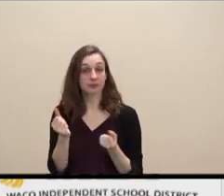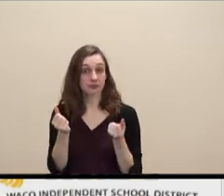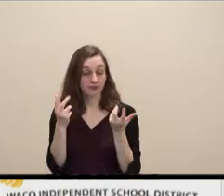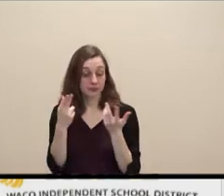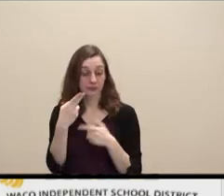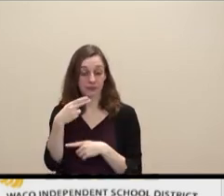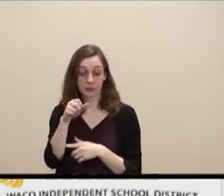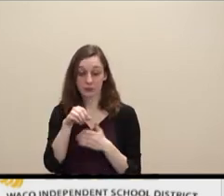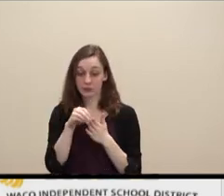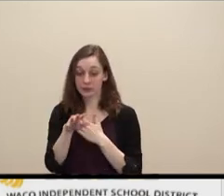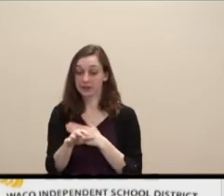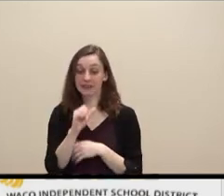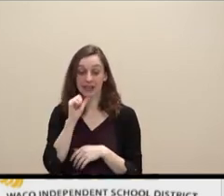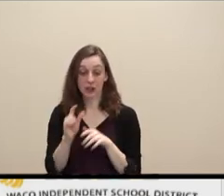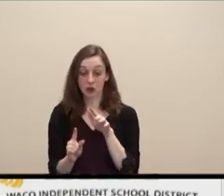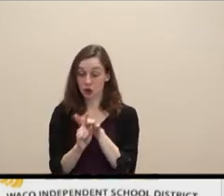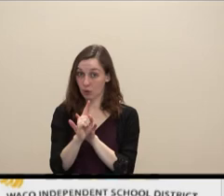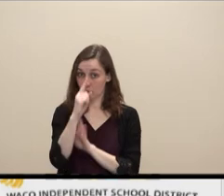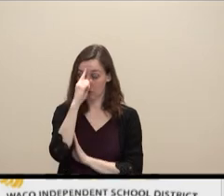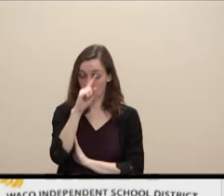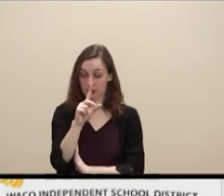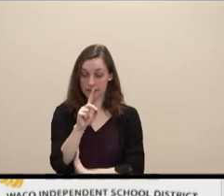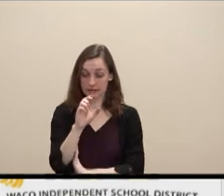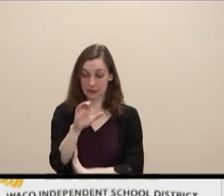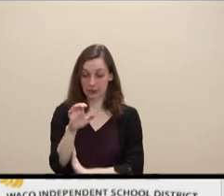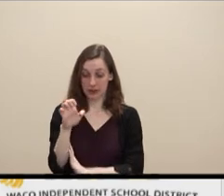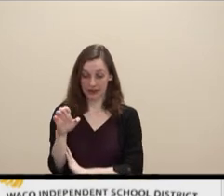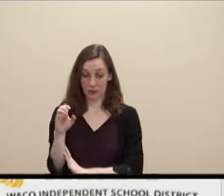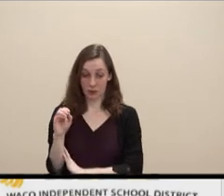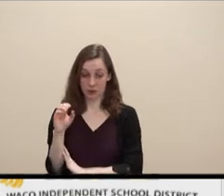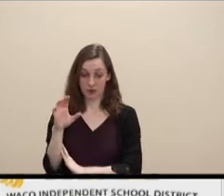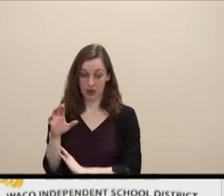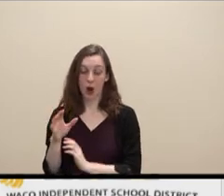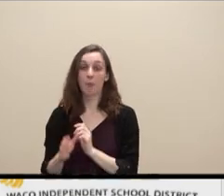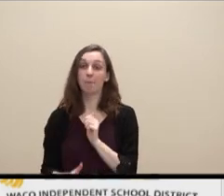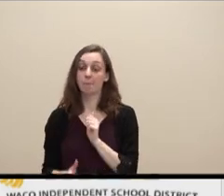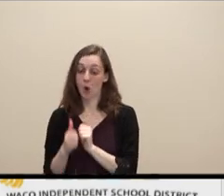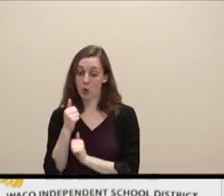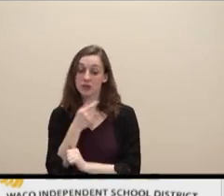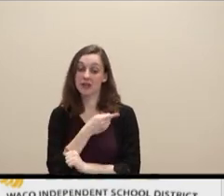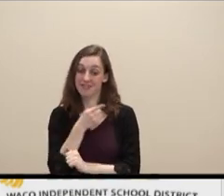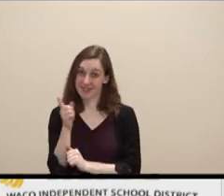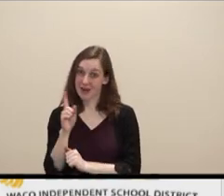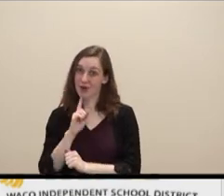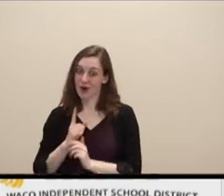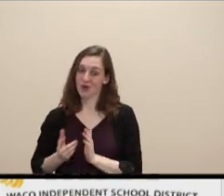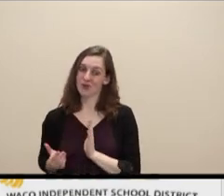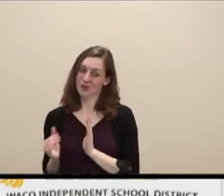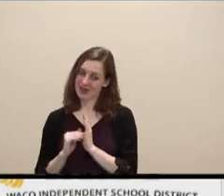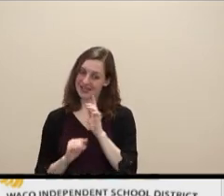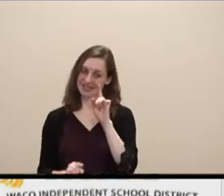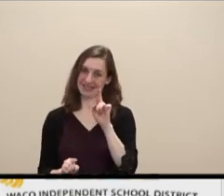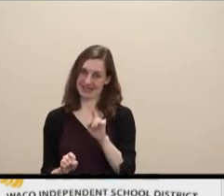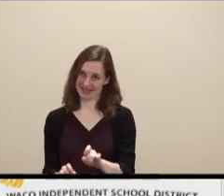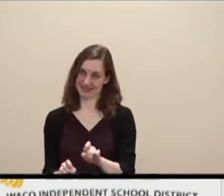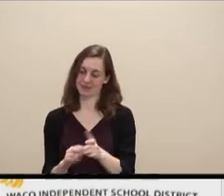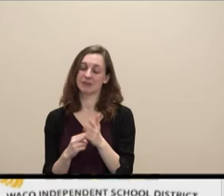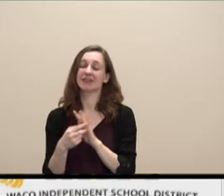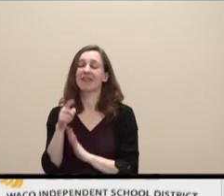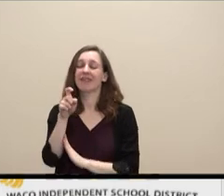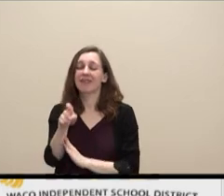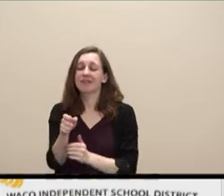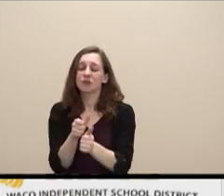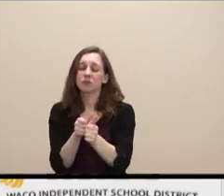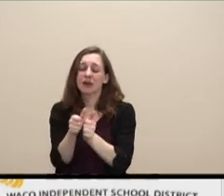did not show up for their December EOCs, almost all of these children are retesters, and they have to pass to